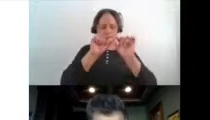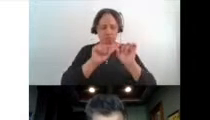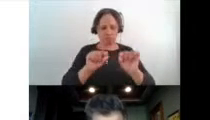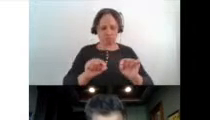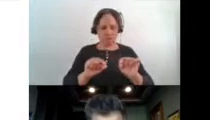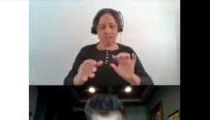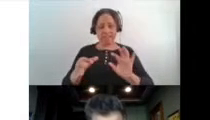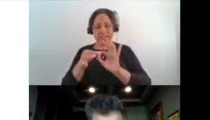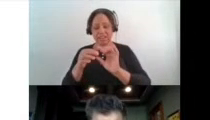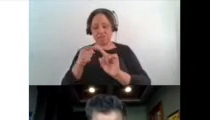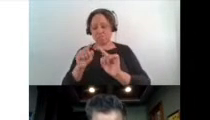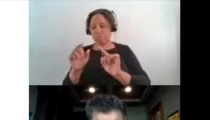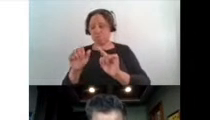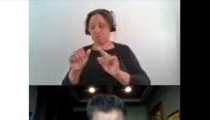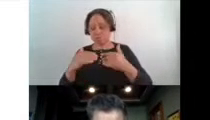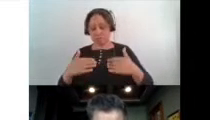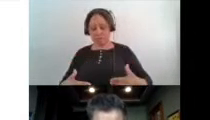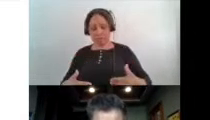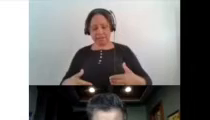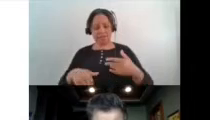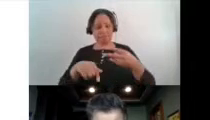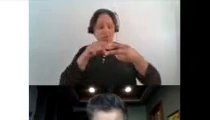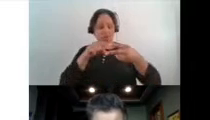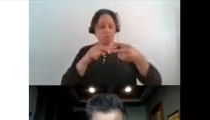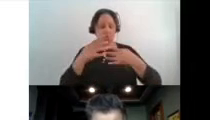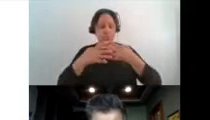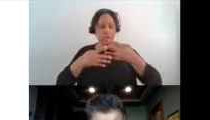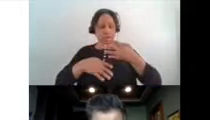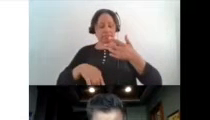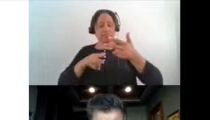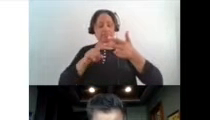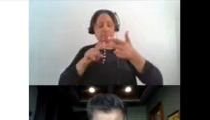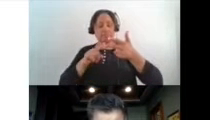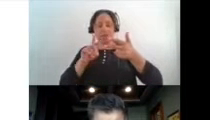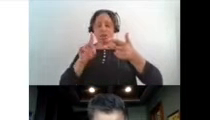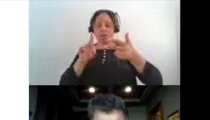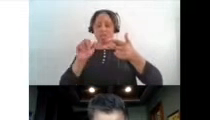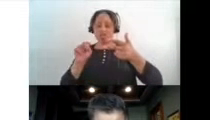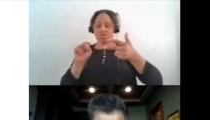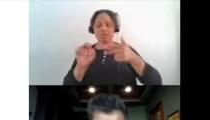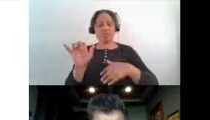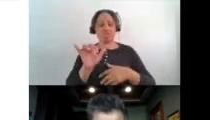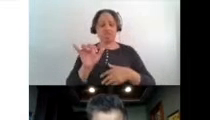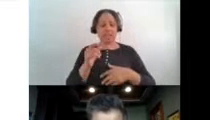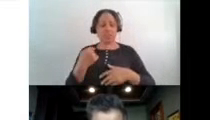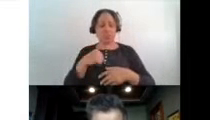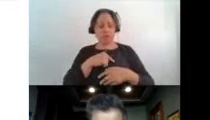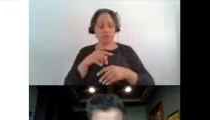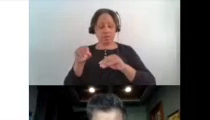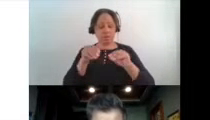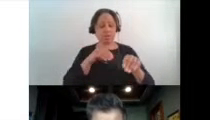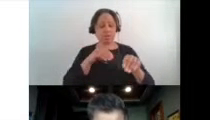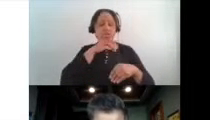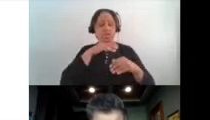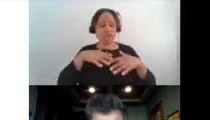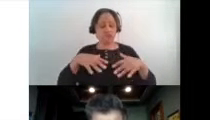tubes, and 1 of them is a drainage tube. Just as we put in dirty clothes into the laundry, in this organ, the kidney, dirty blood